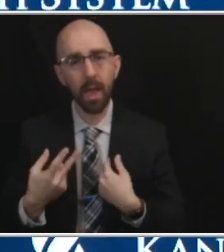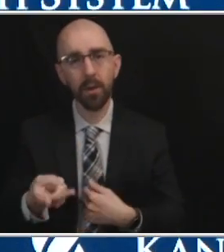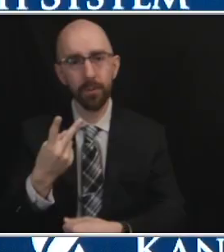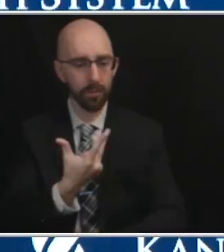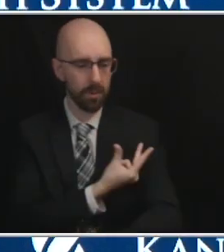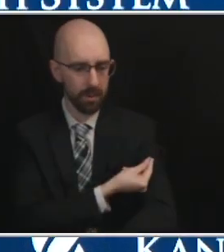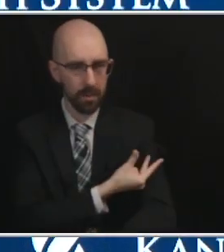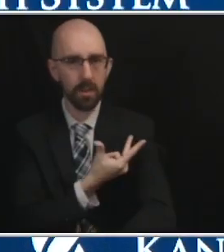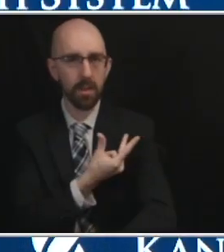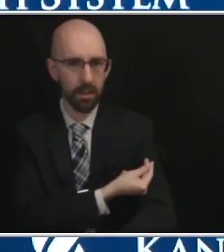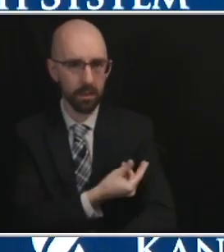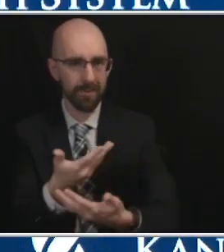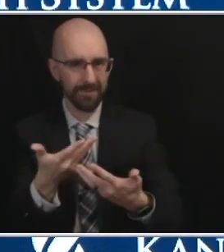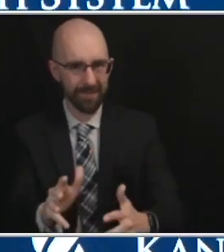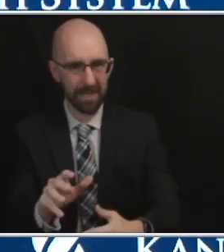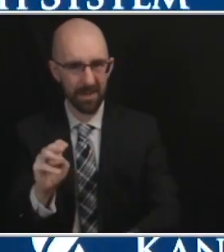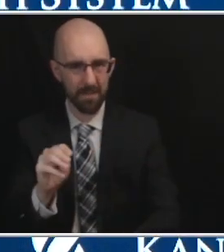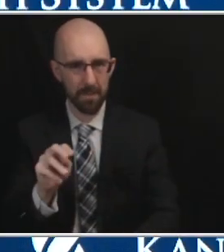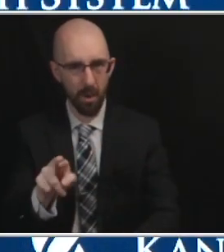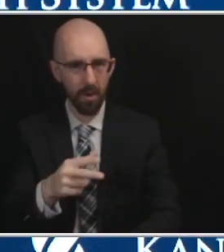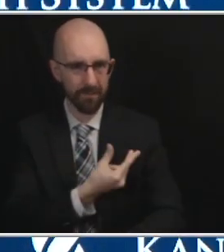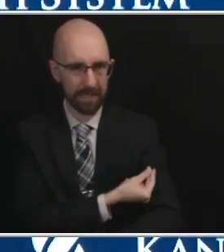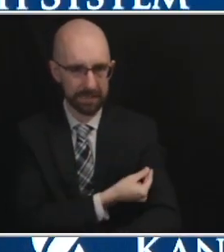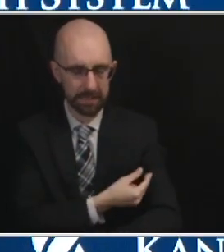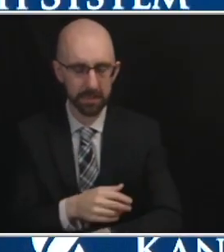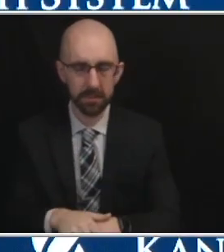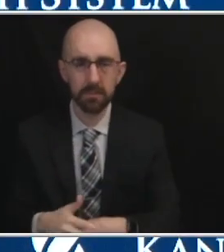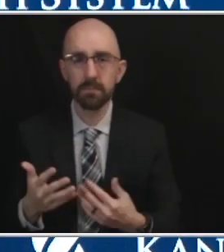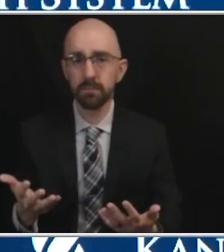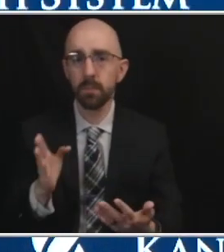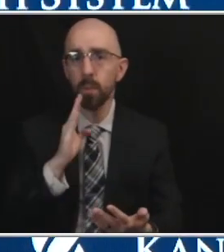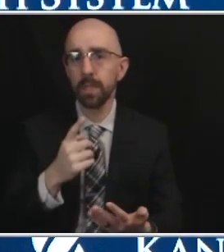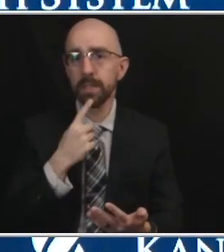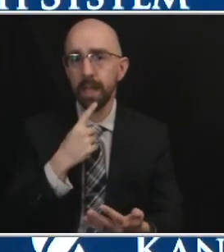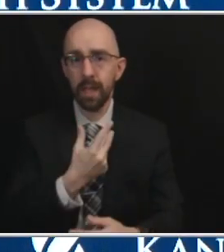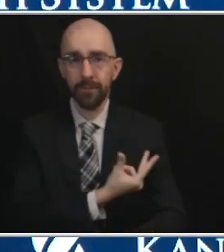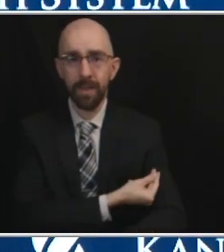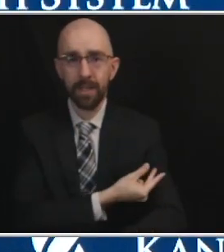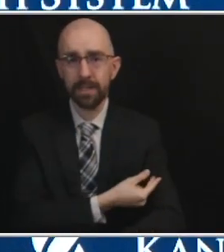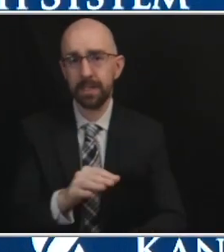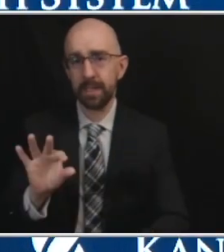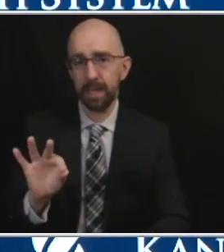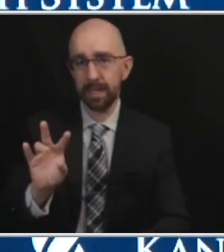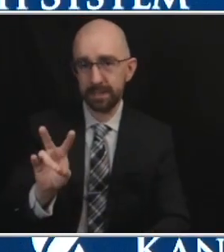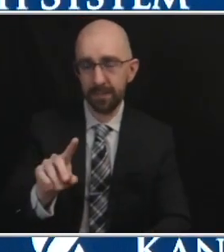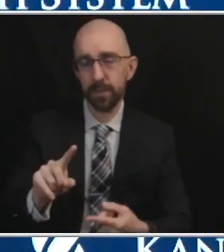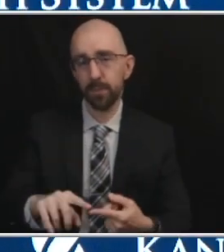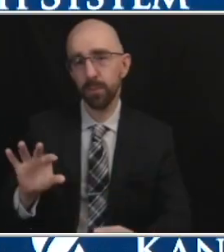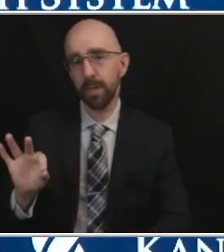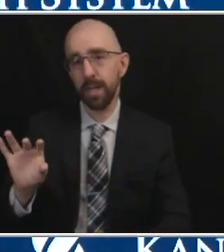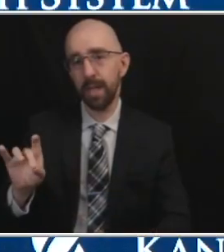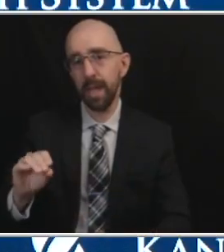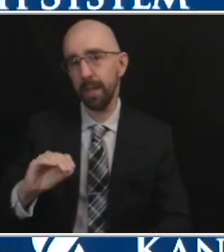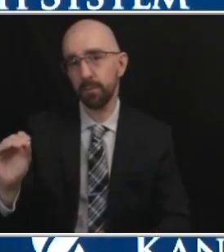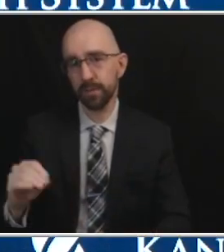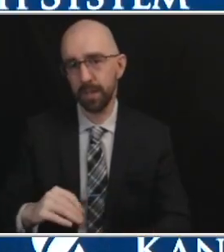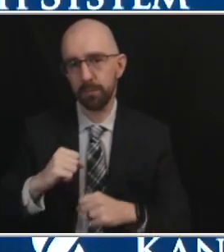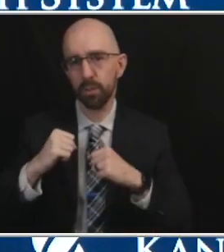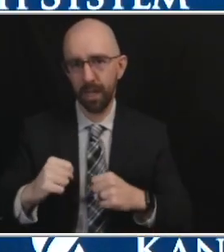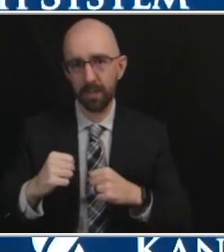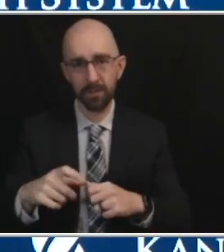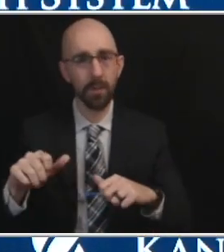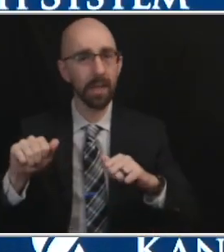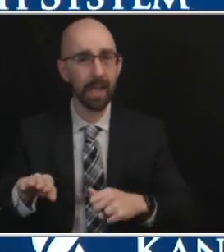the vaccine. Now, we would say that that vaccine is 97 to 98% protective. So there can be some